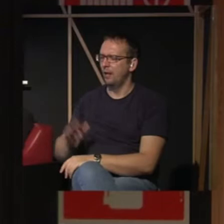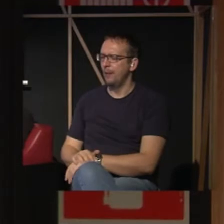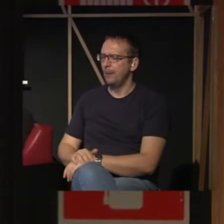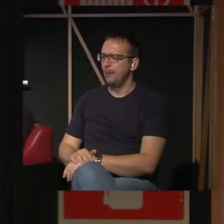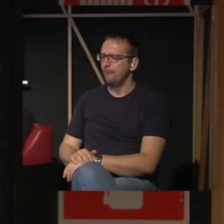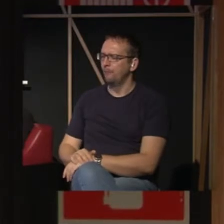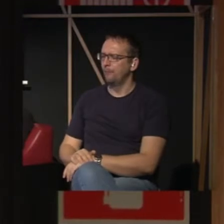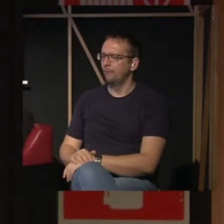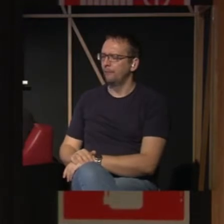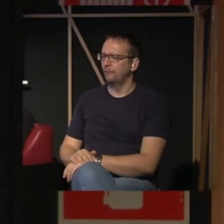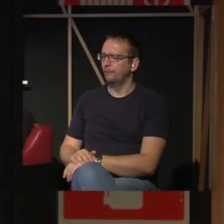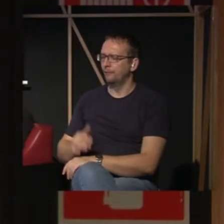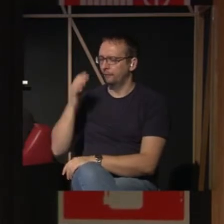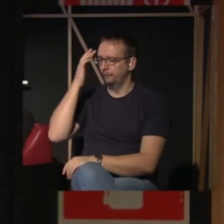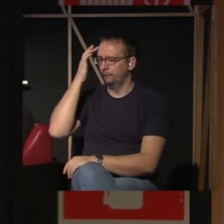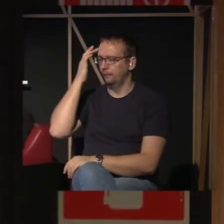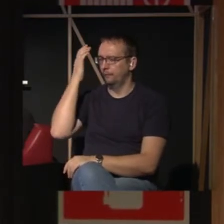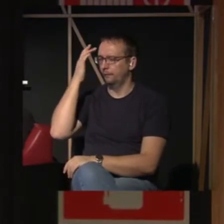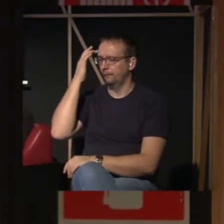12 stadiums. You had